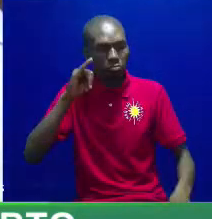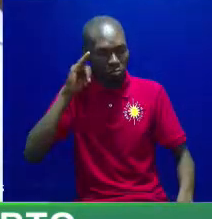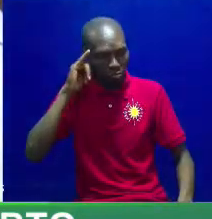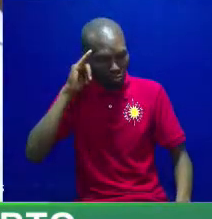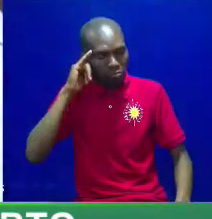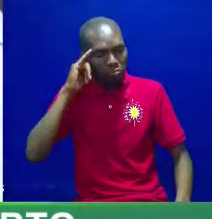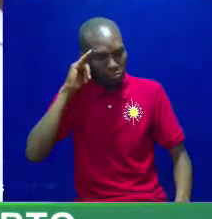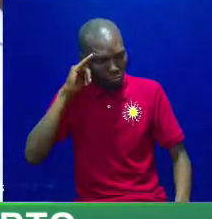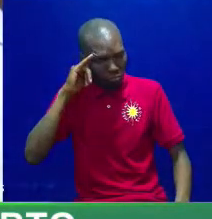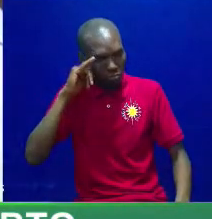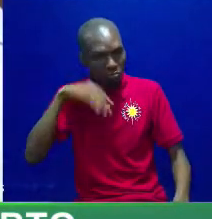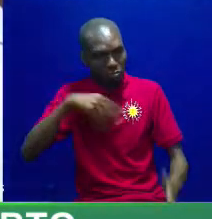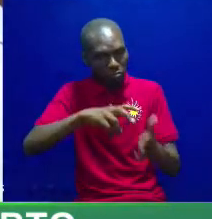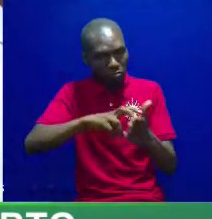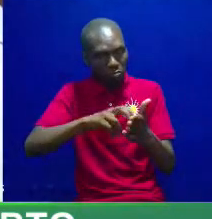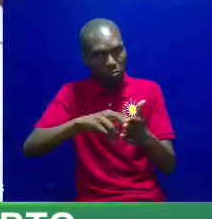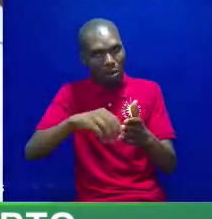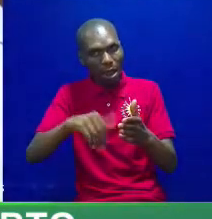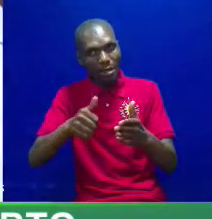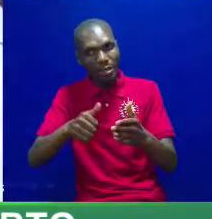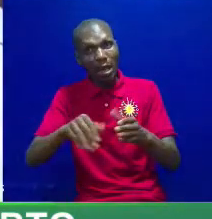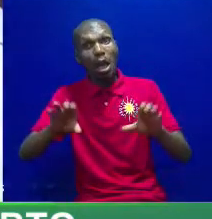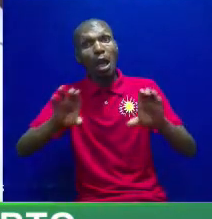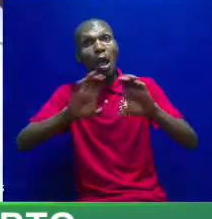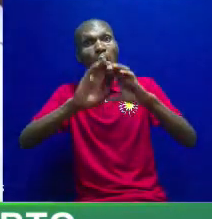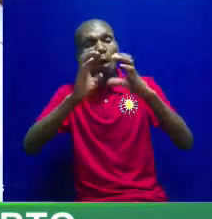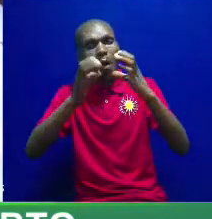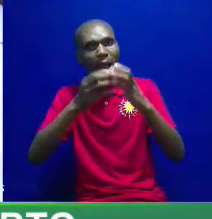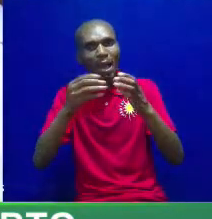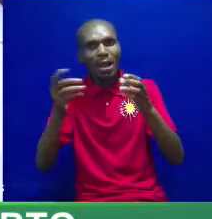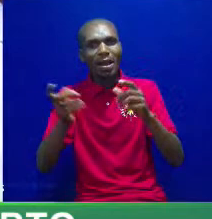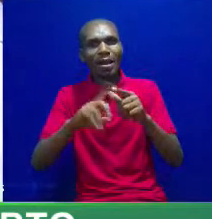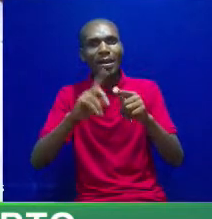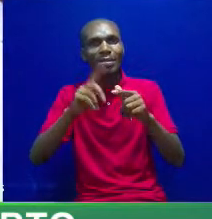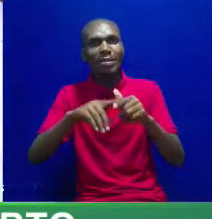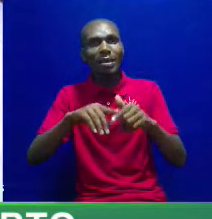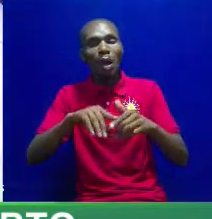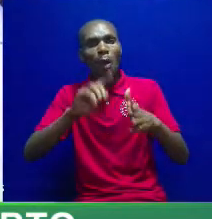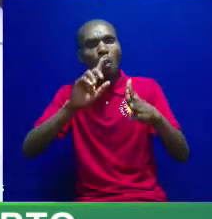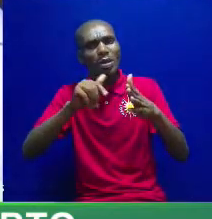contacts we are receiving from the other part of the world now we call it the interest